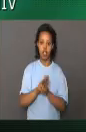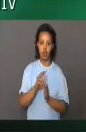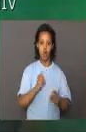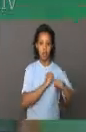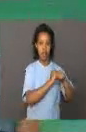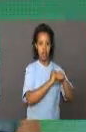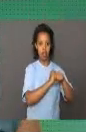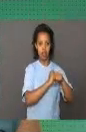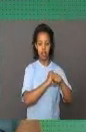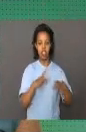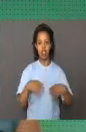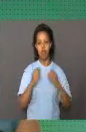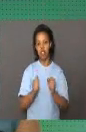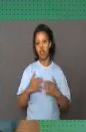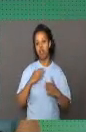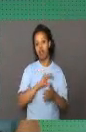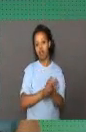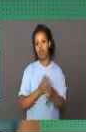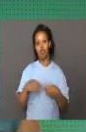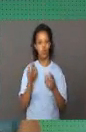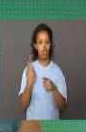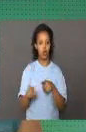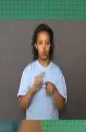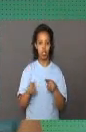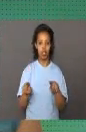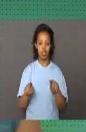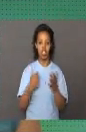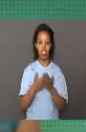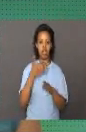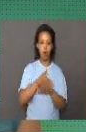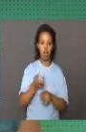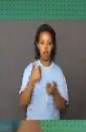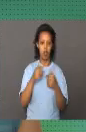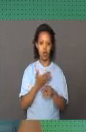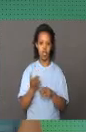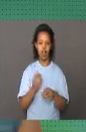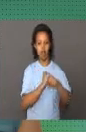virus. I hope you wrote down a similar answer.